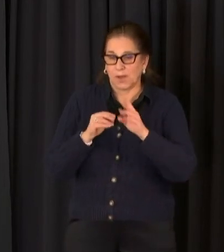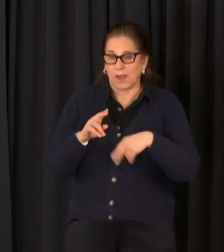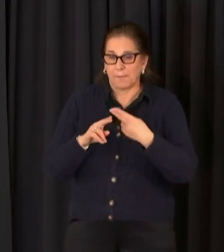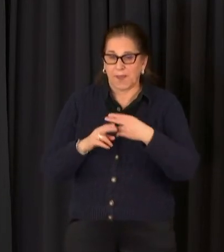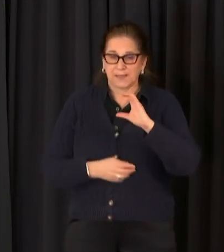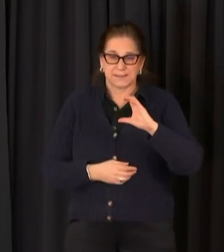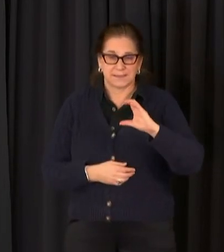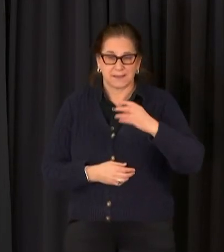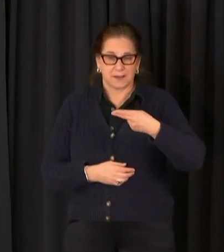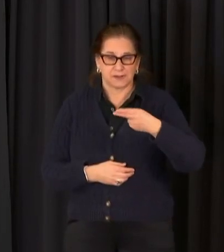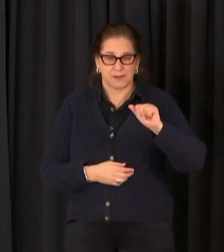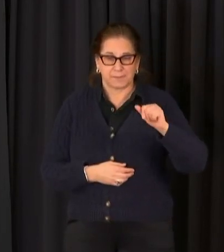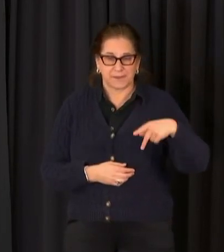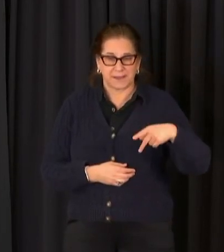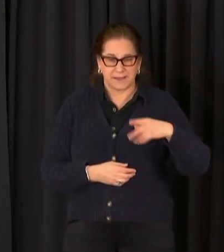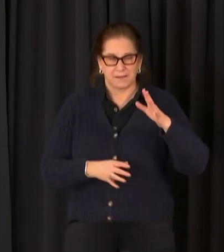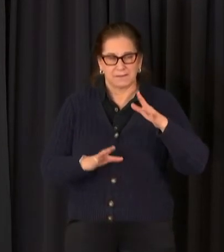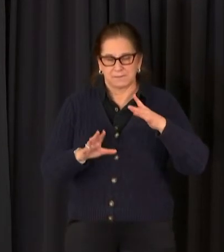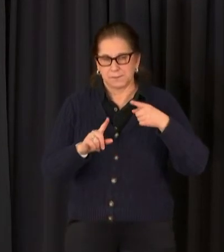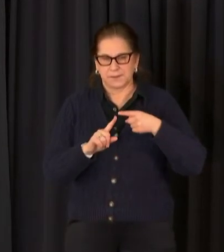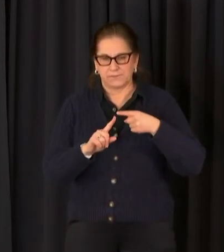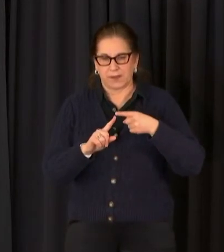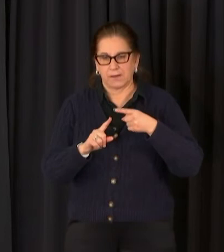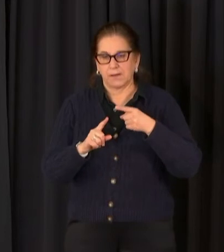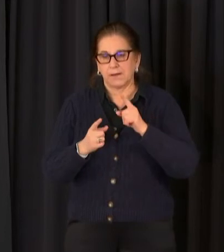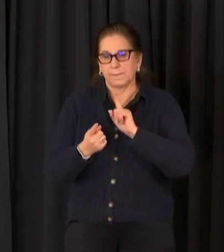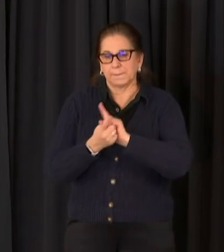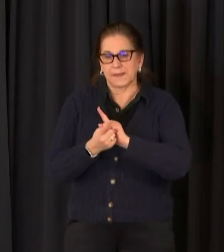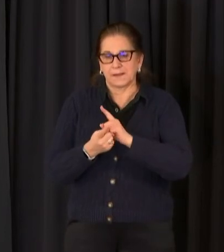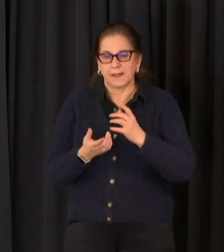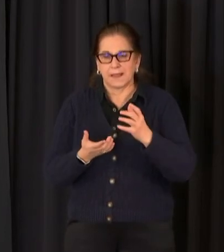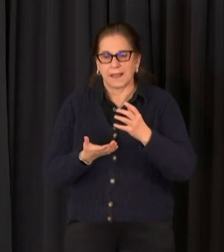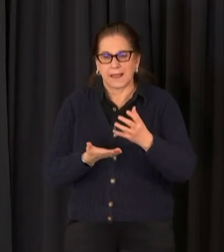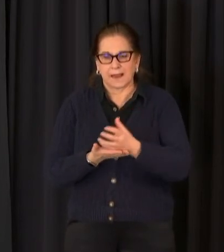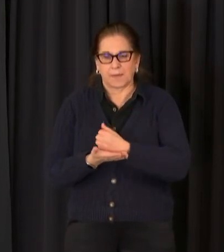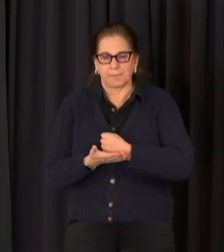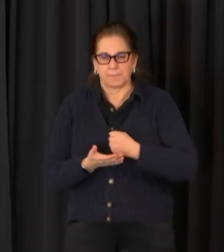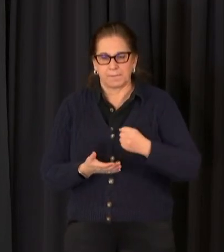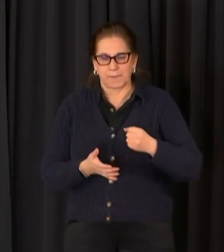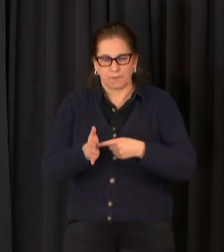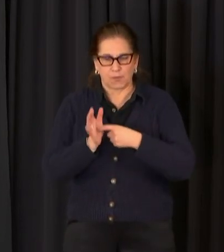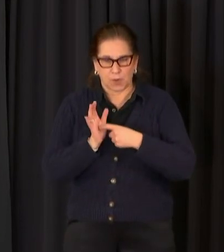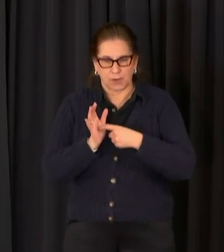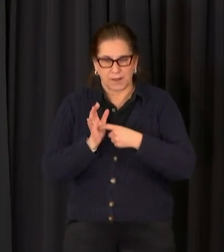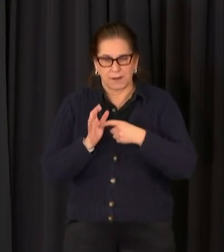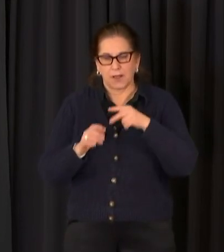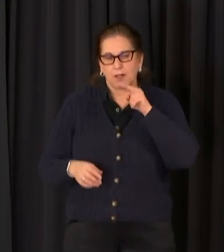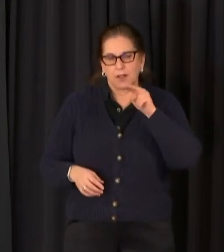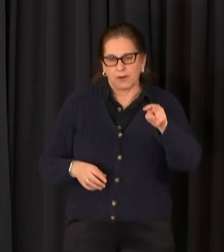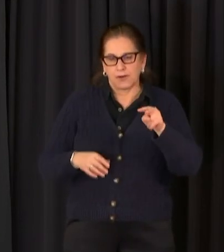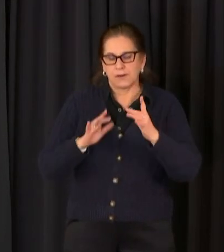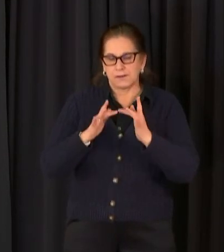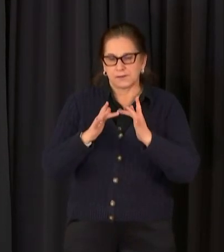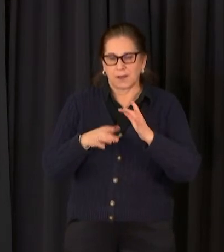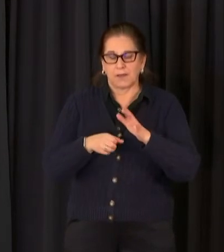specific requirements for income and limits, and those are listed on the